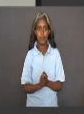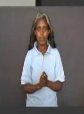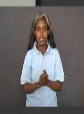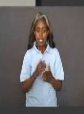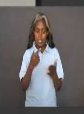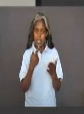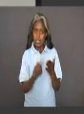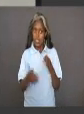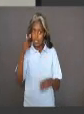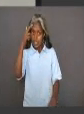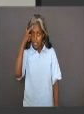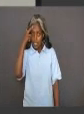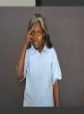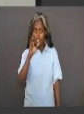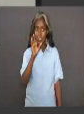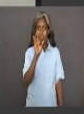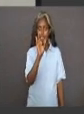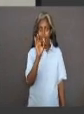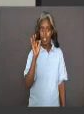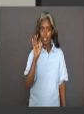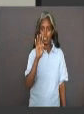In this case, a